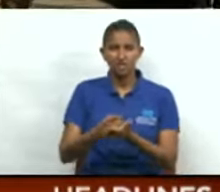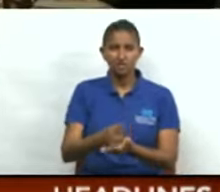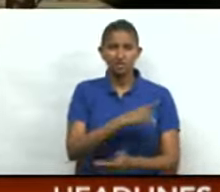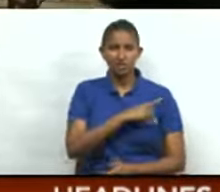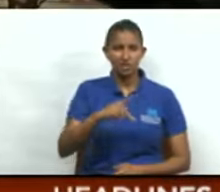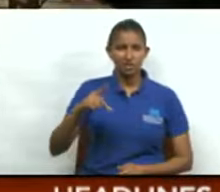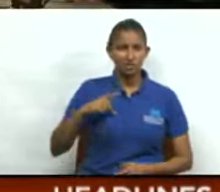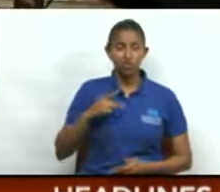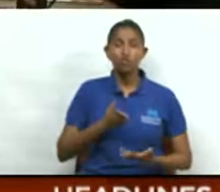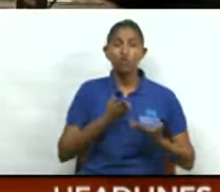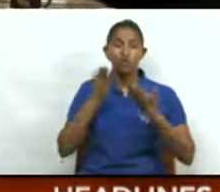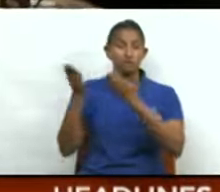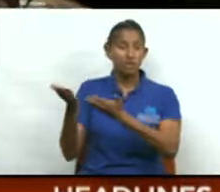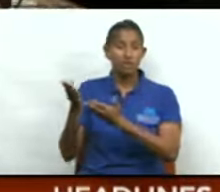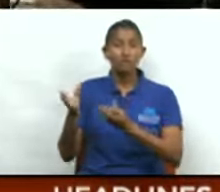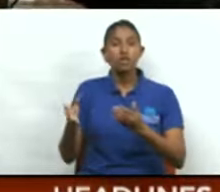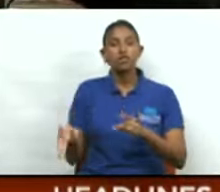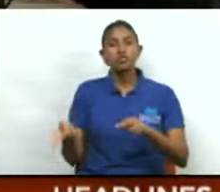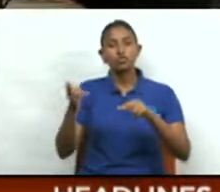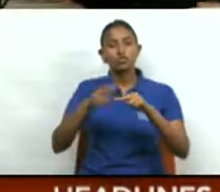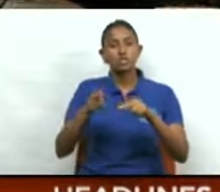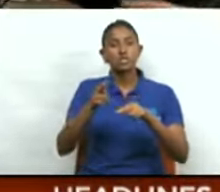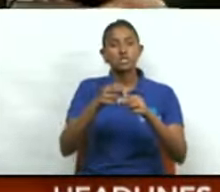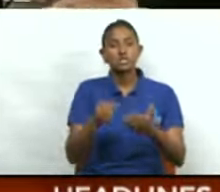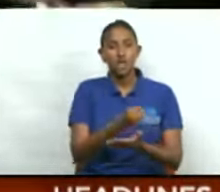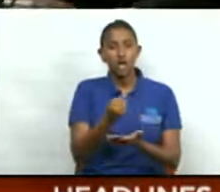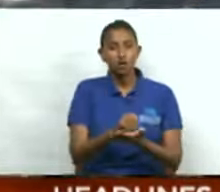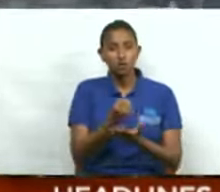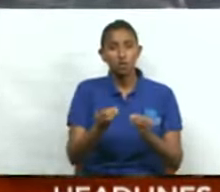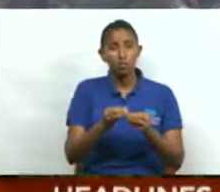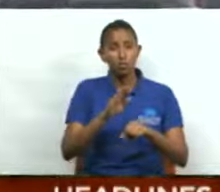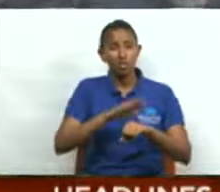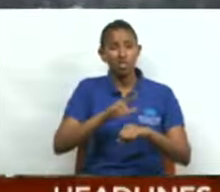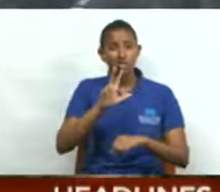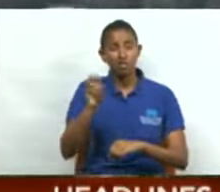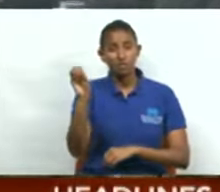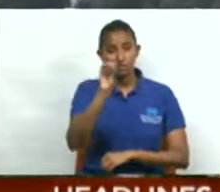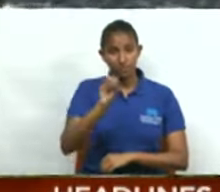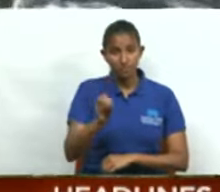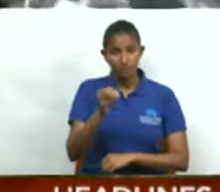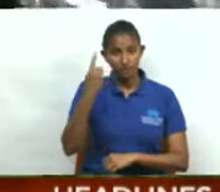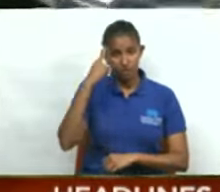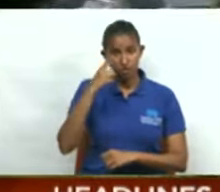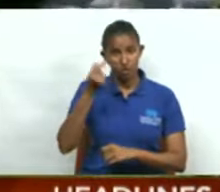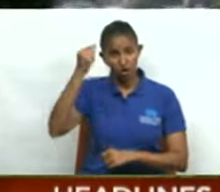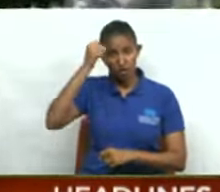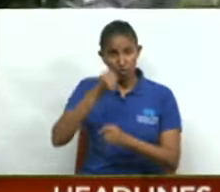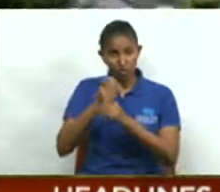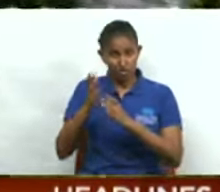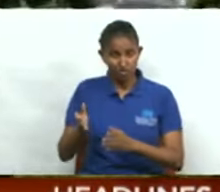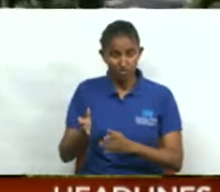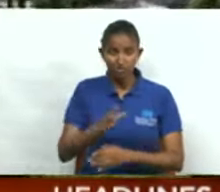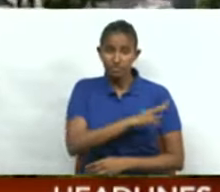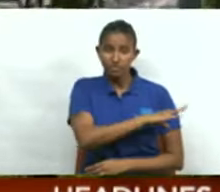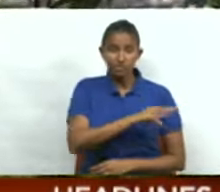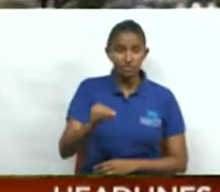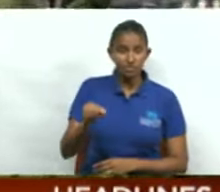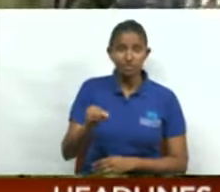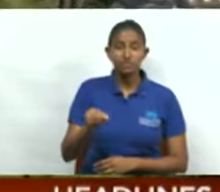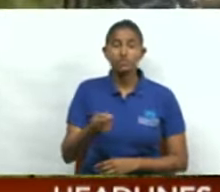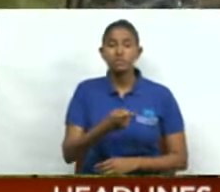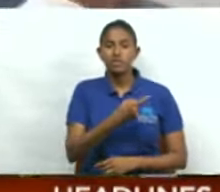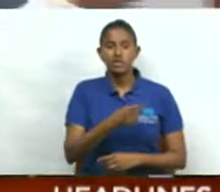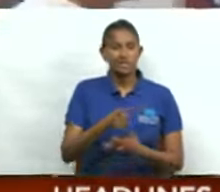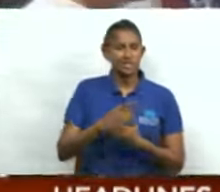than 30% salary hike for various office holders. At the time, there was public debate over the timeliness for the pay